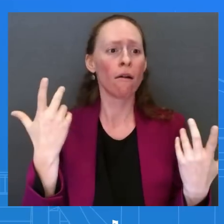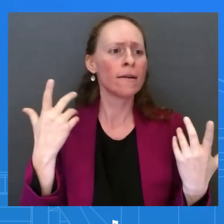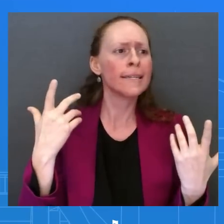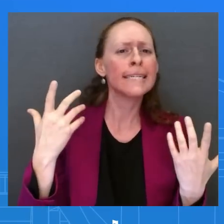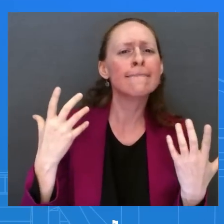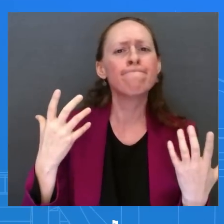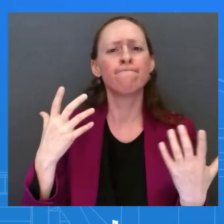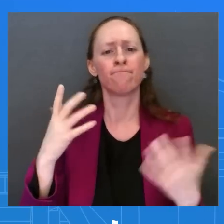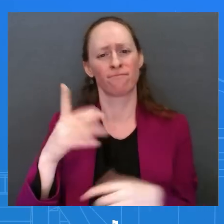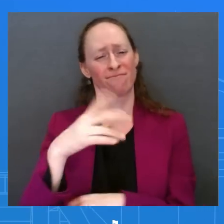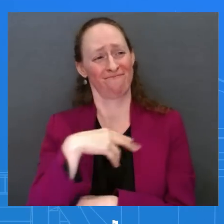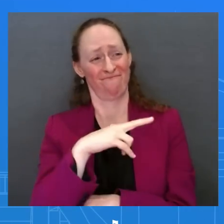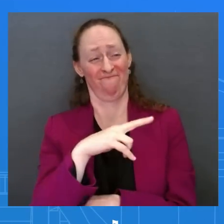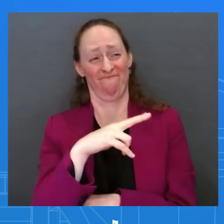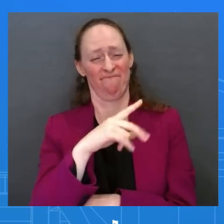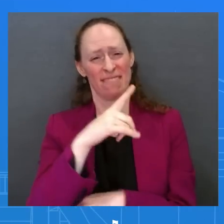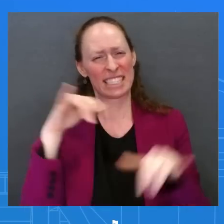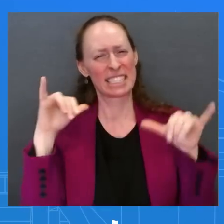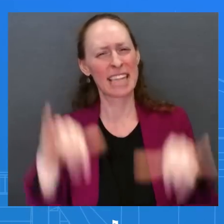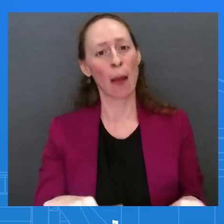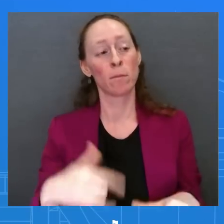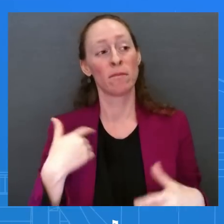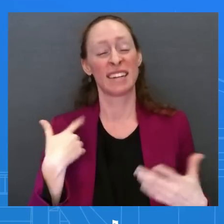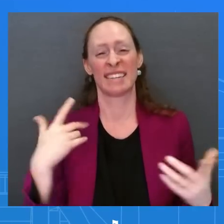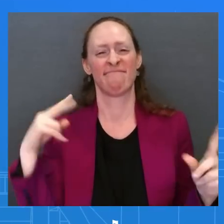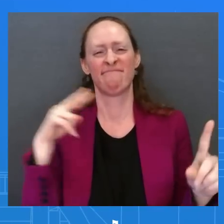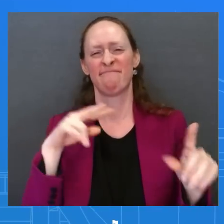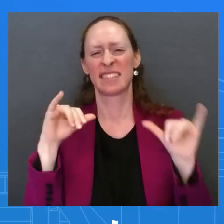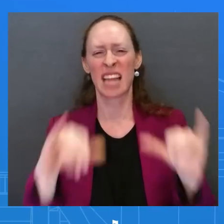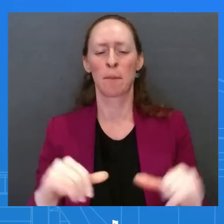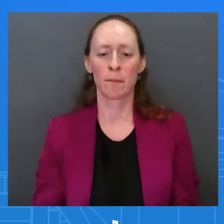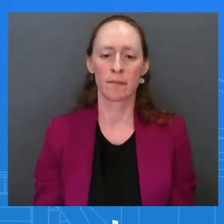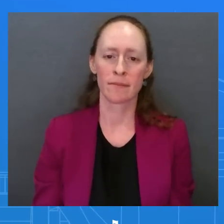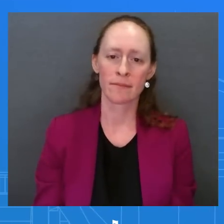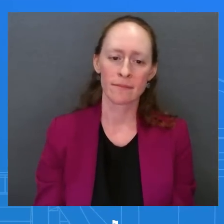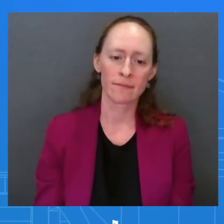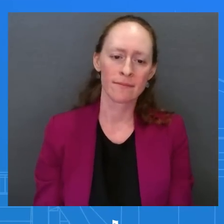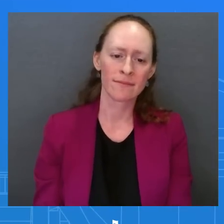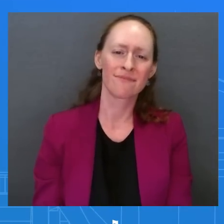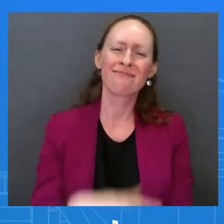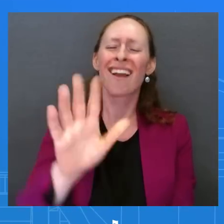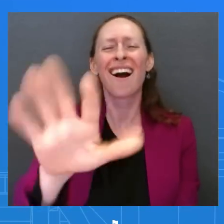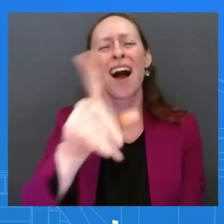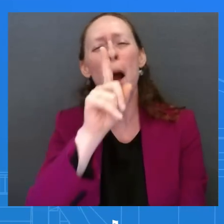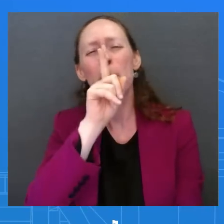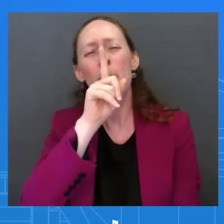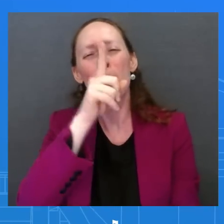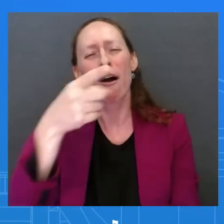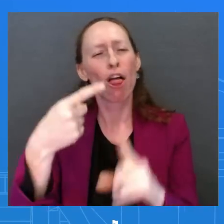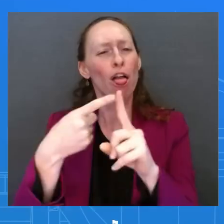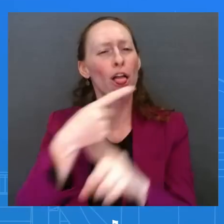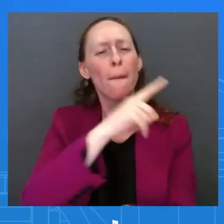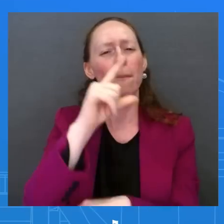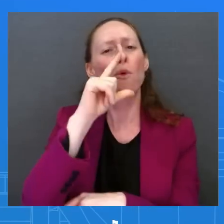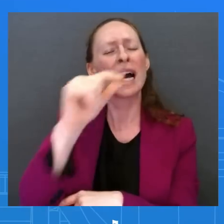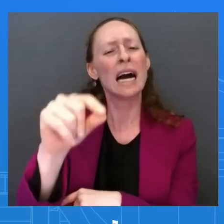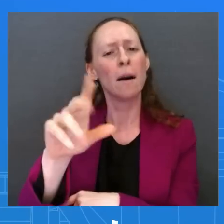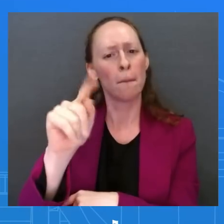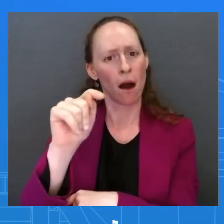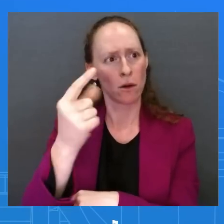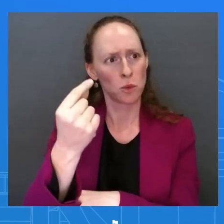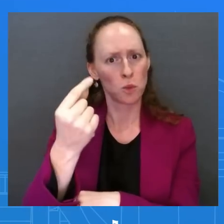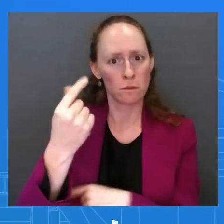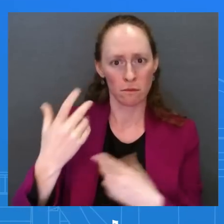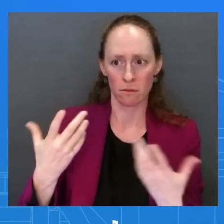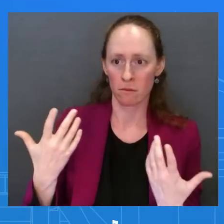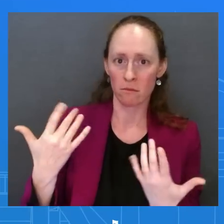on Mr. Putin, but rather there was a period of however many it was, 12, 16, 18 hours, where actually no one was totally sure who was in